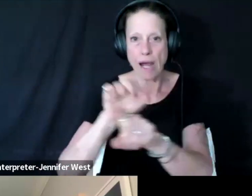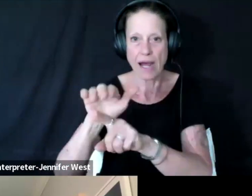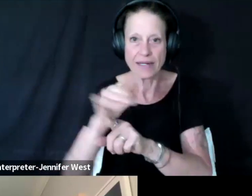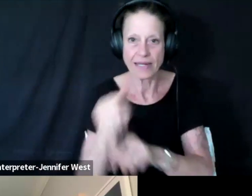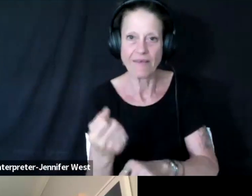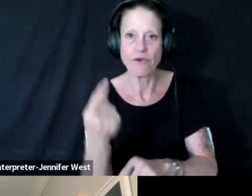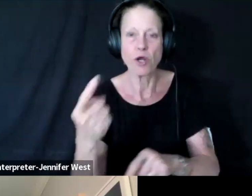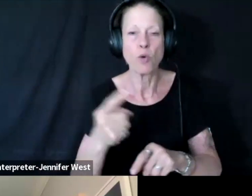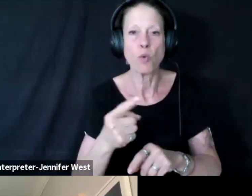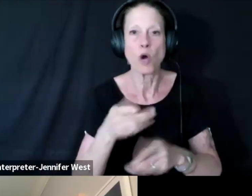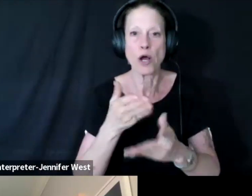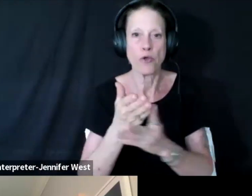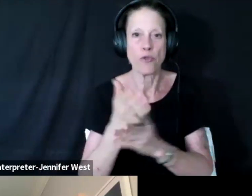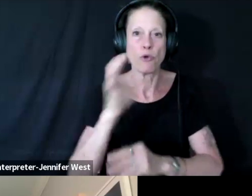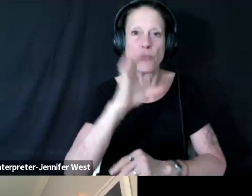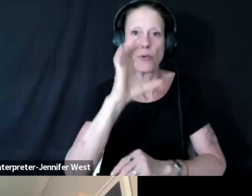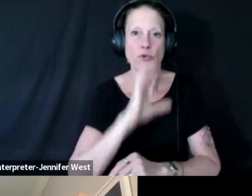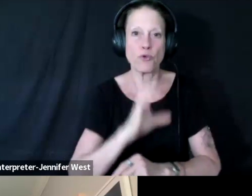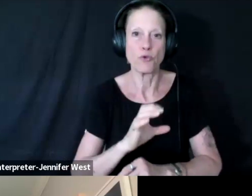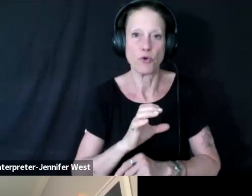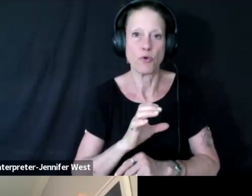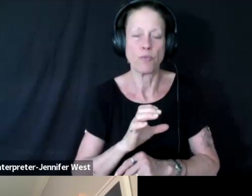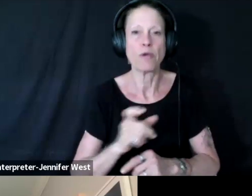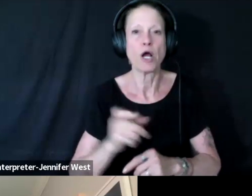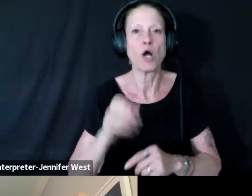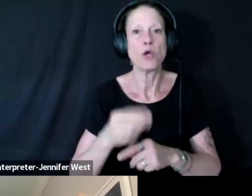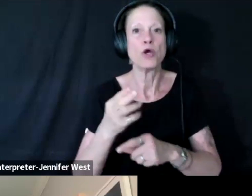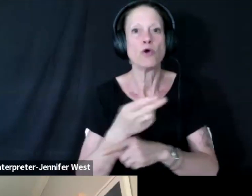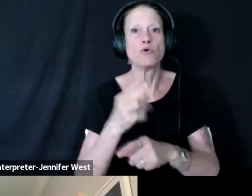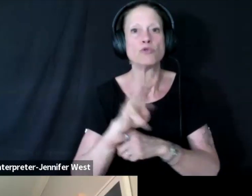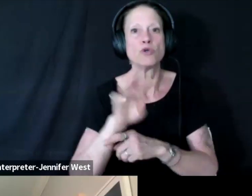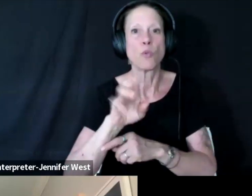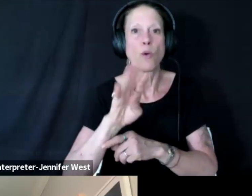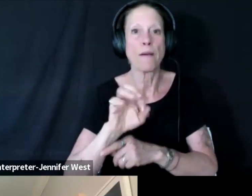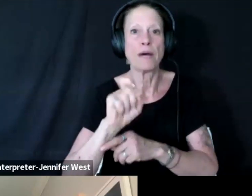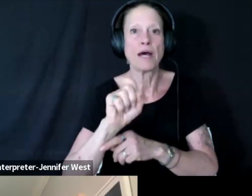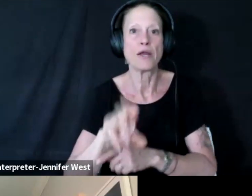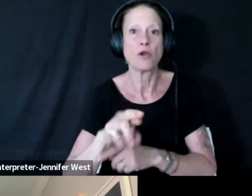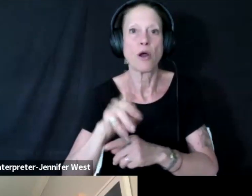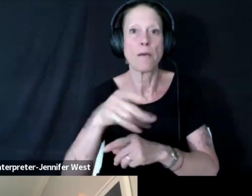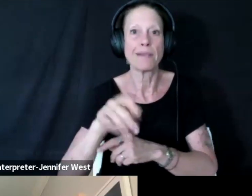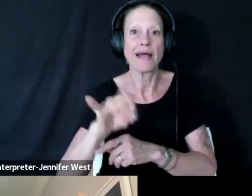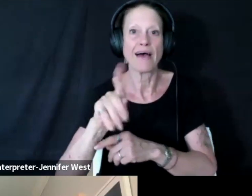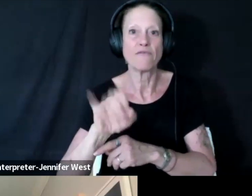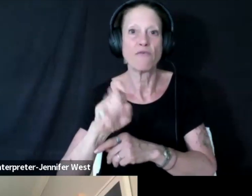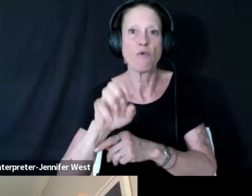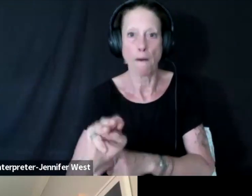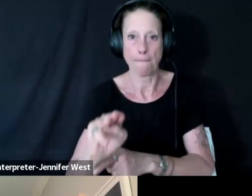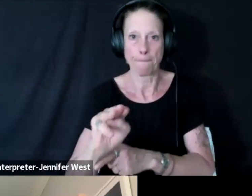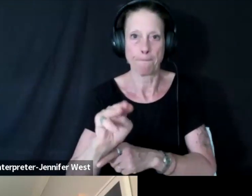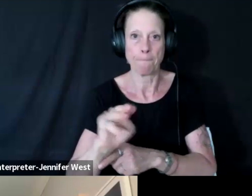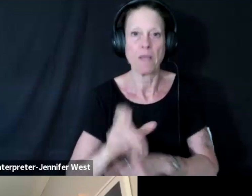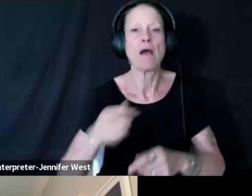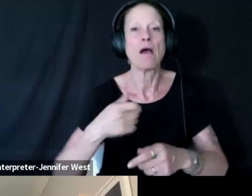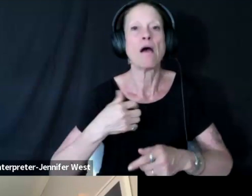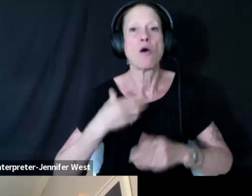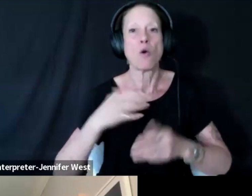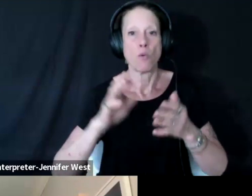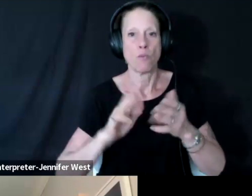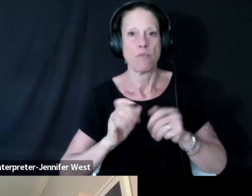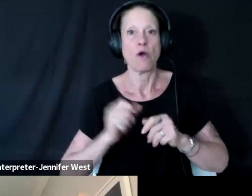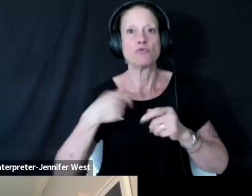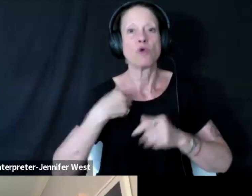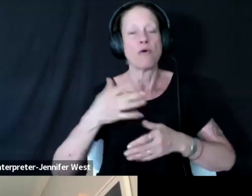We are using the webinar platform. We will wait for questions at the end of the presentation, but feel free to submit any of your questions